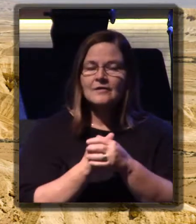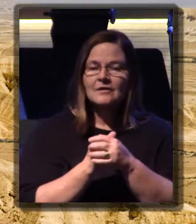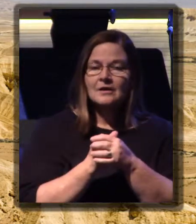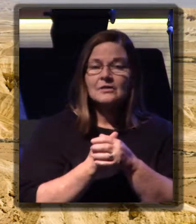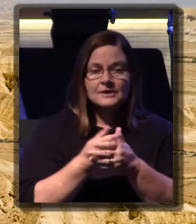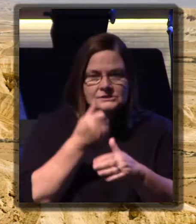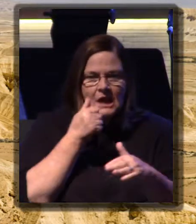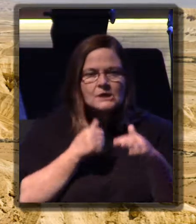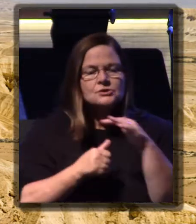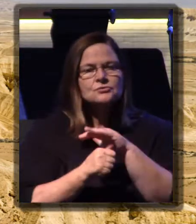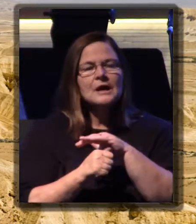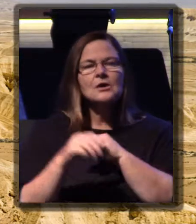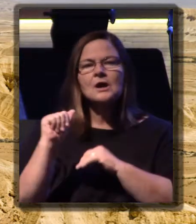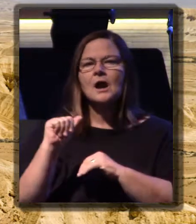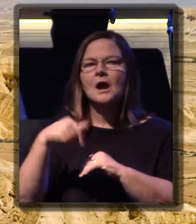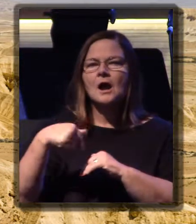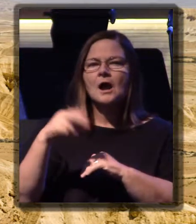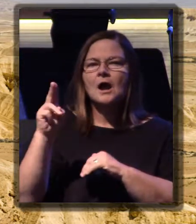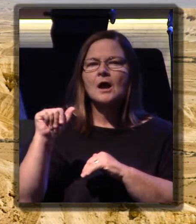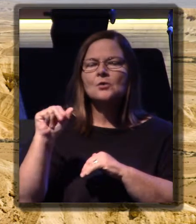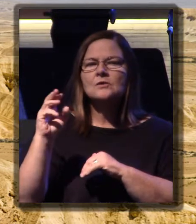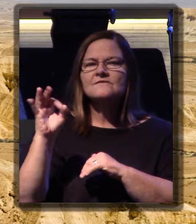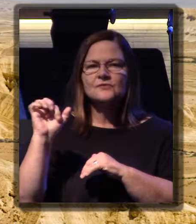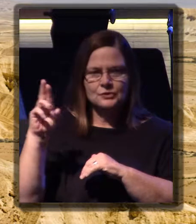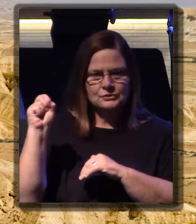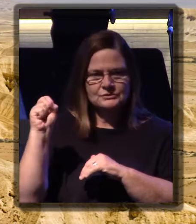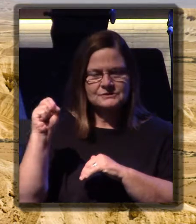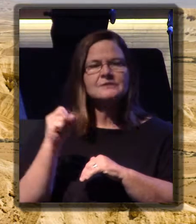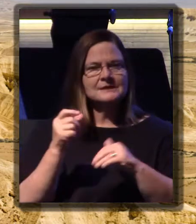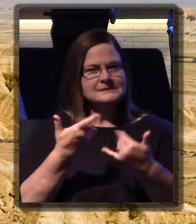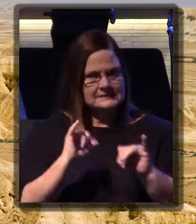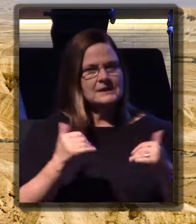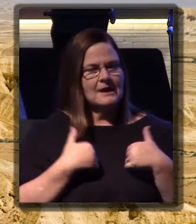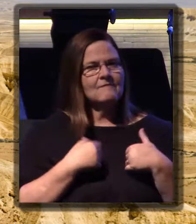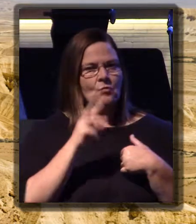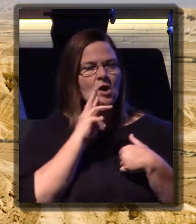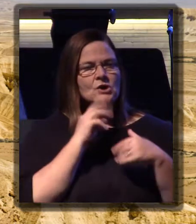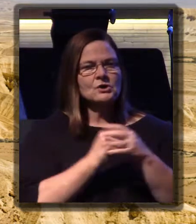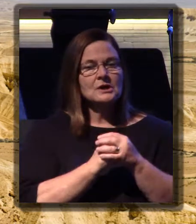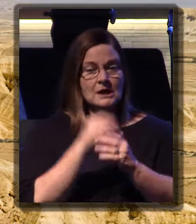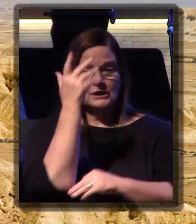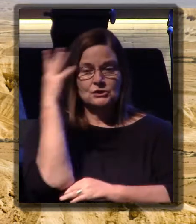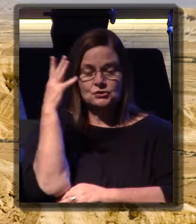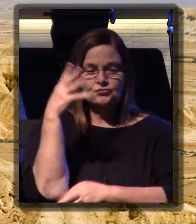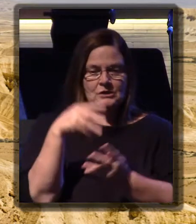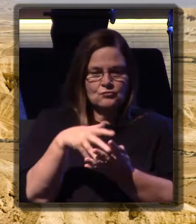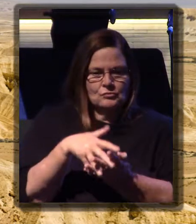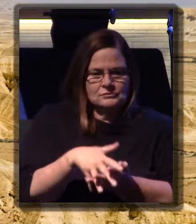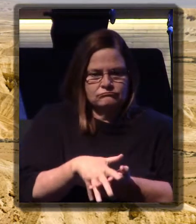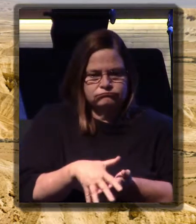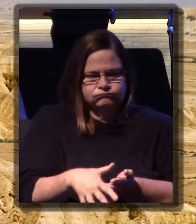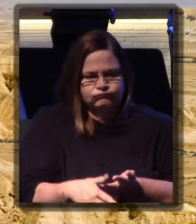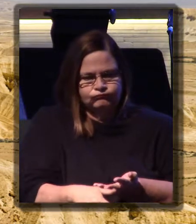because of the consistent patterns of water that flow there, there are underground aquifers